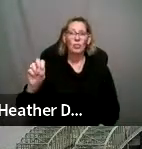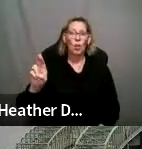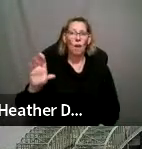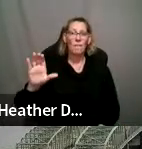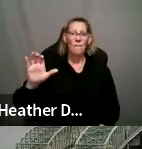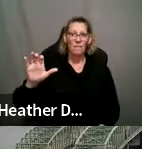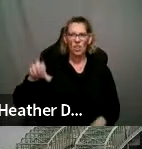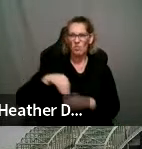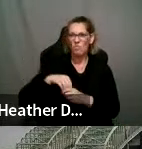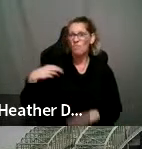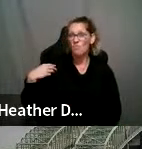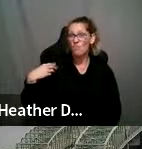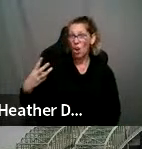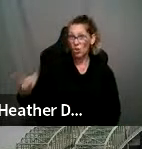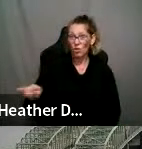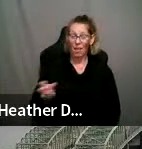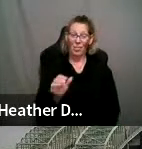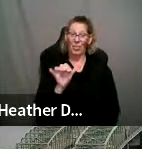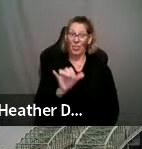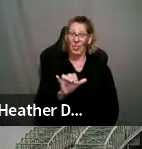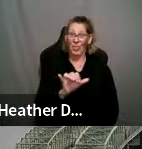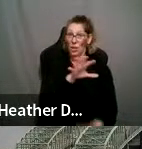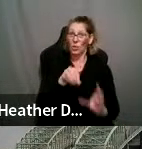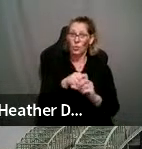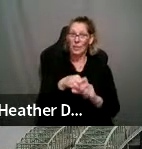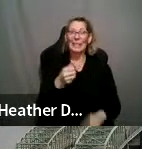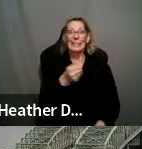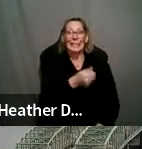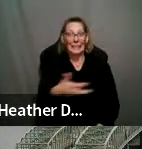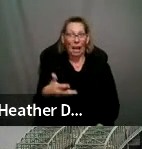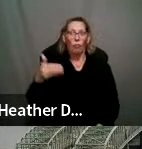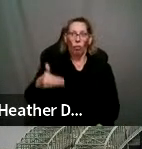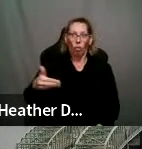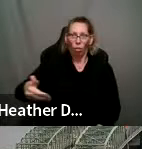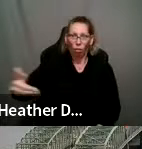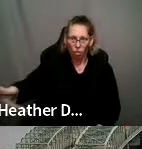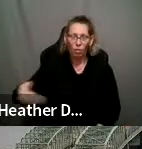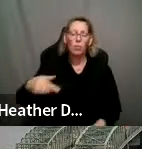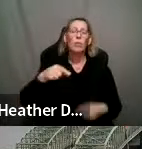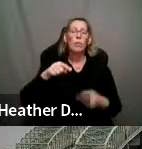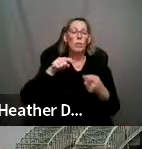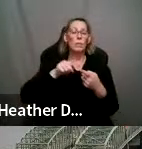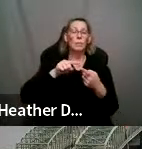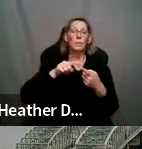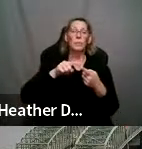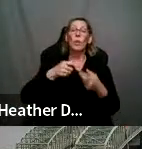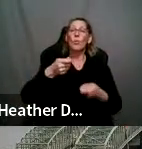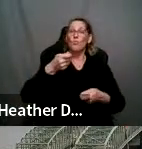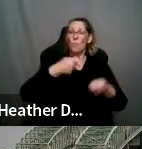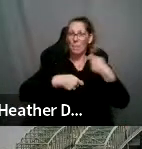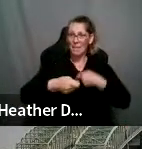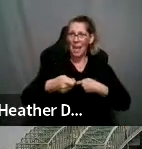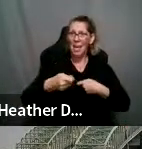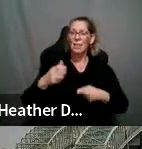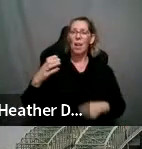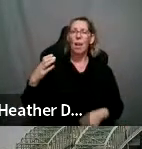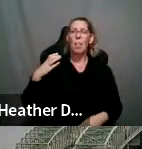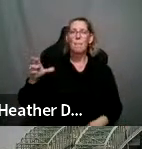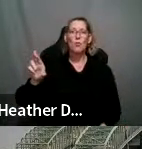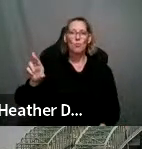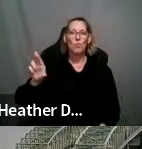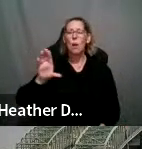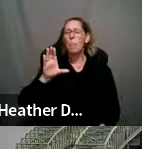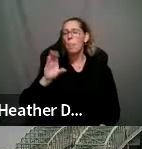in Washington. And these include several points. One, replacement of the Columbia River and North Portland